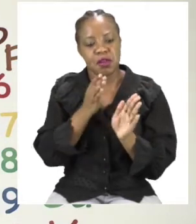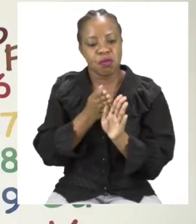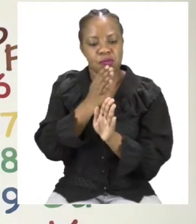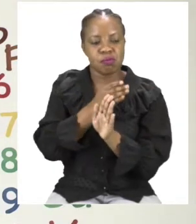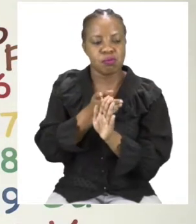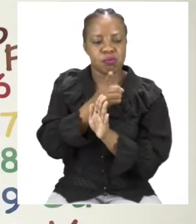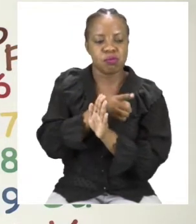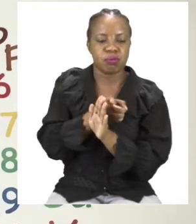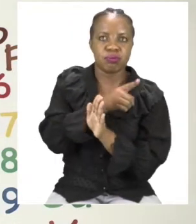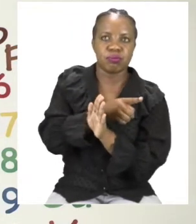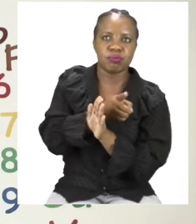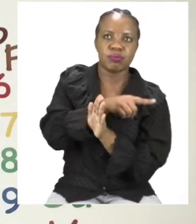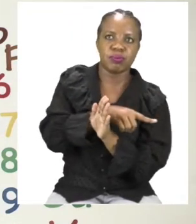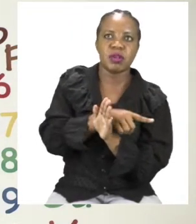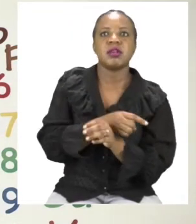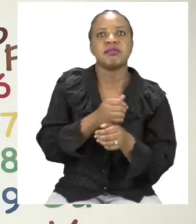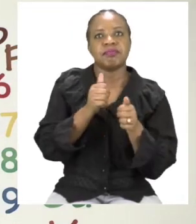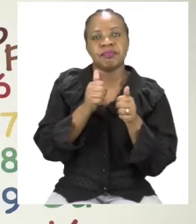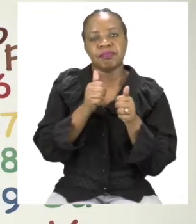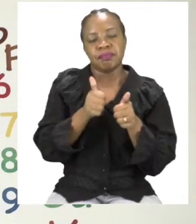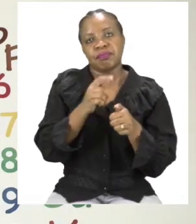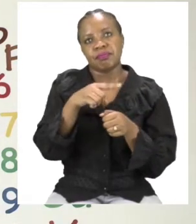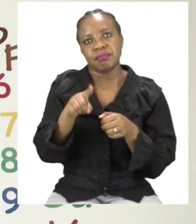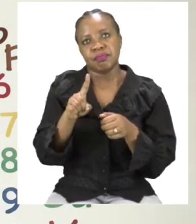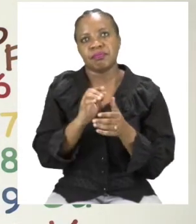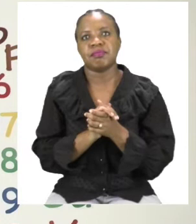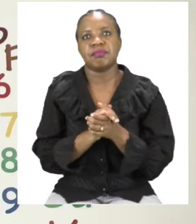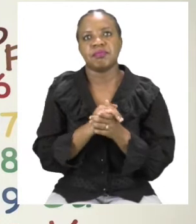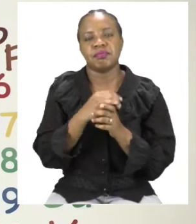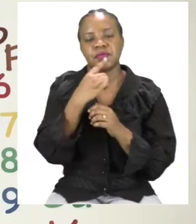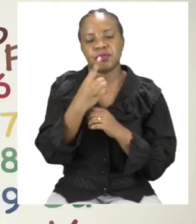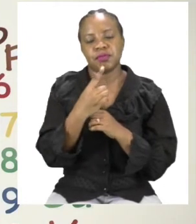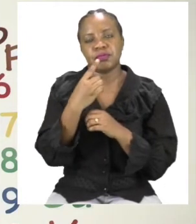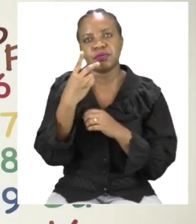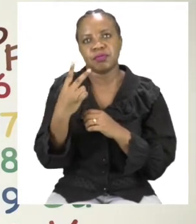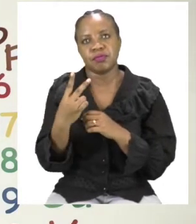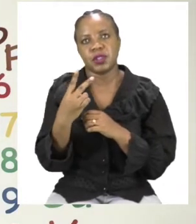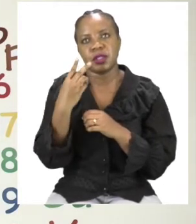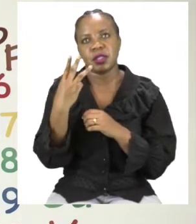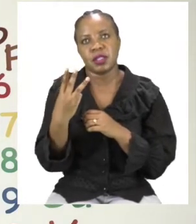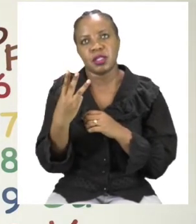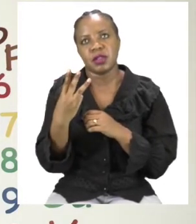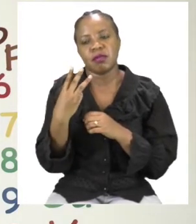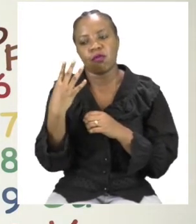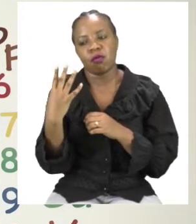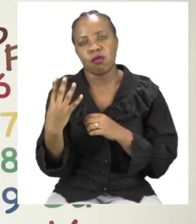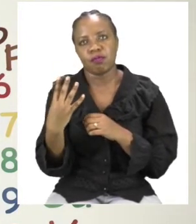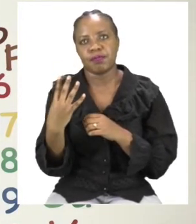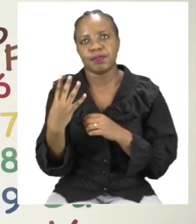try. 1, 2, 3,